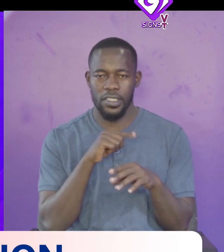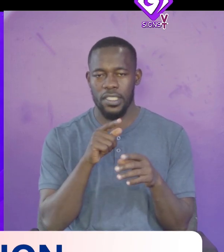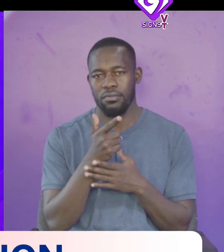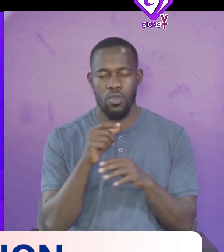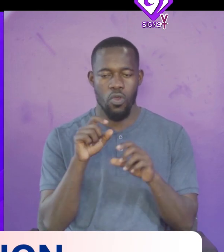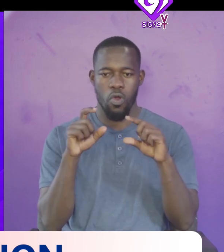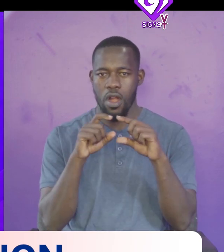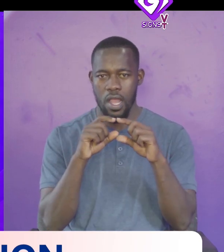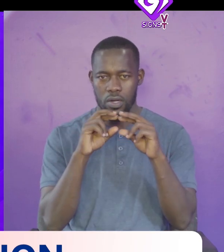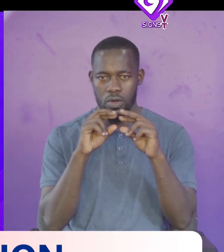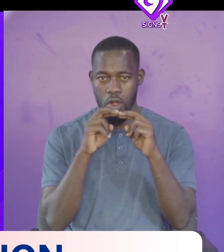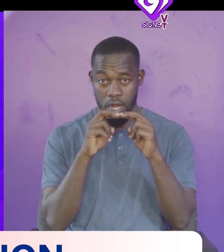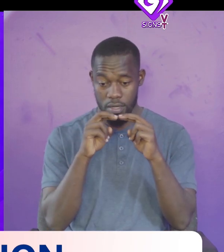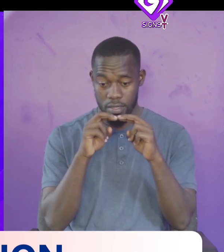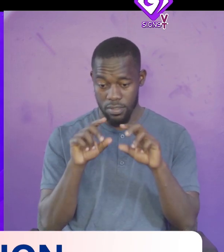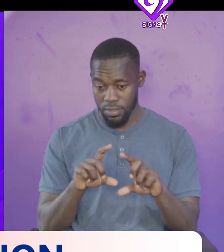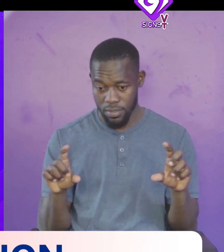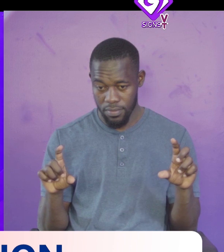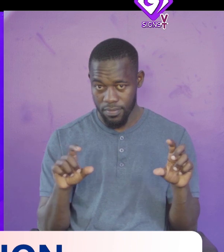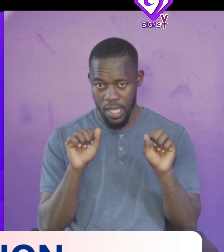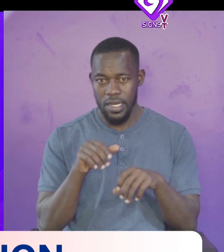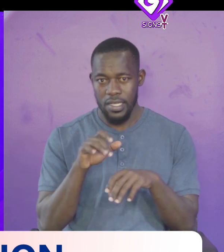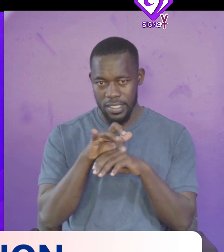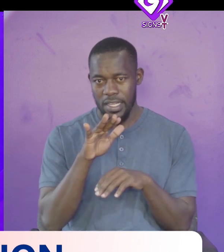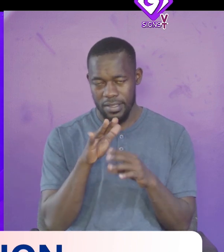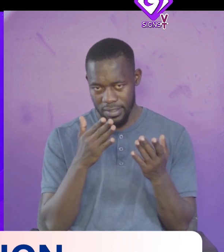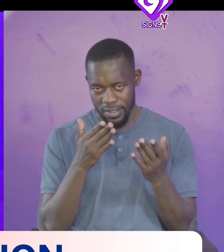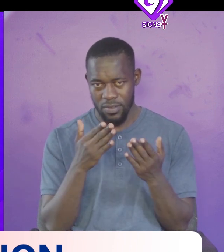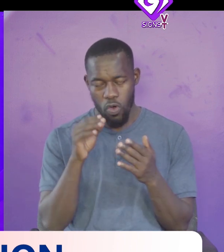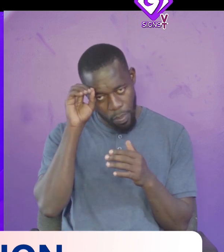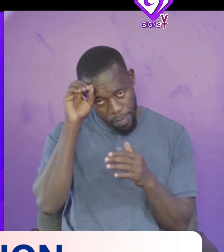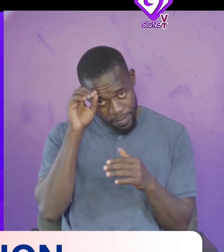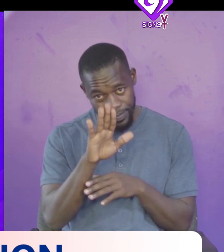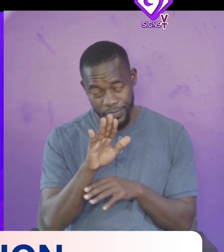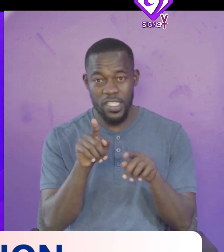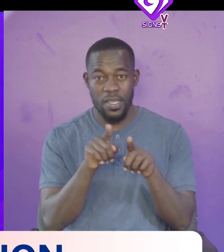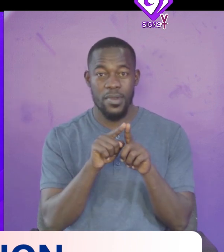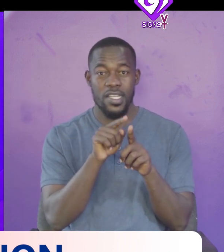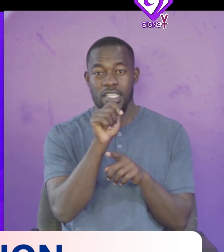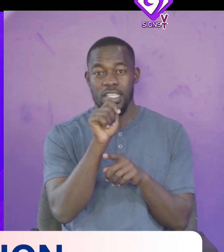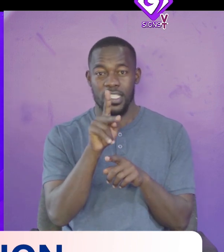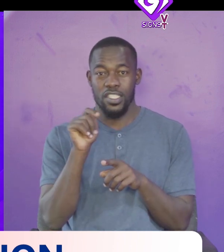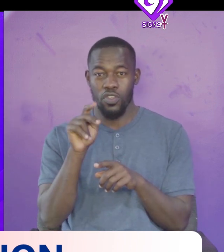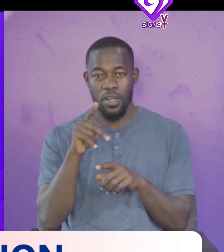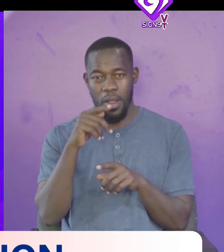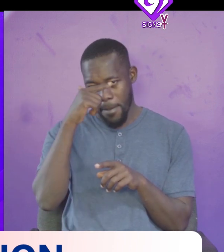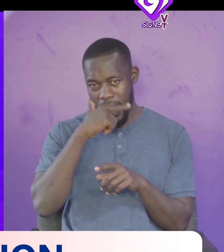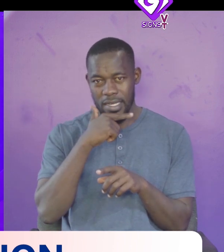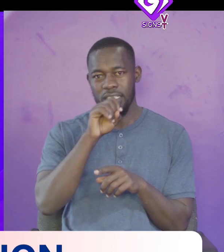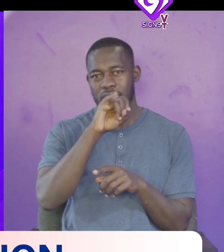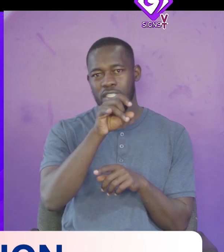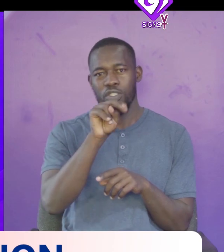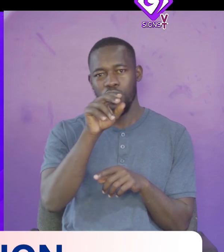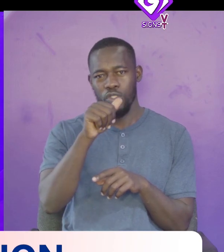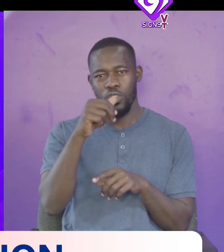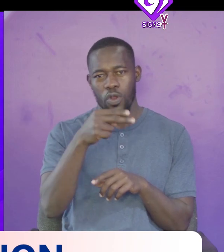0111980384 is the number you can share your opinions on. By the way, go to my TikTok, Blind Jonas Simba. I